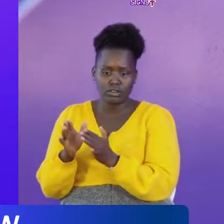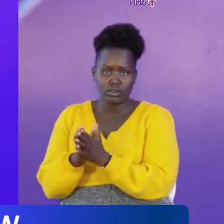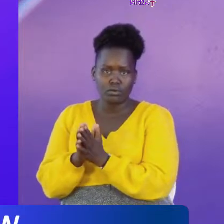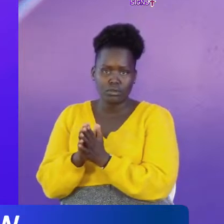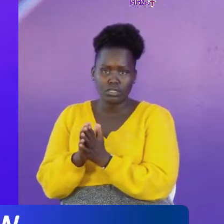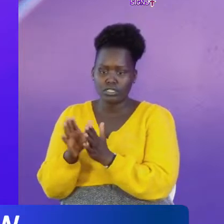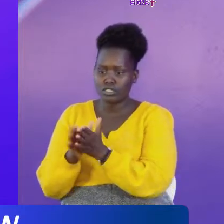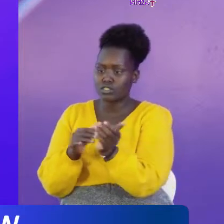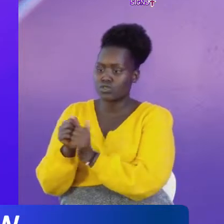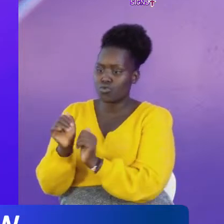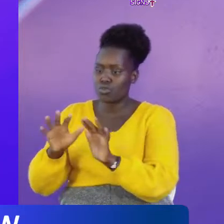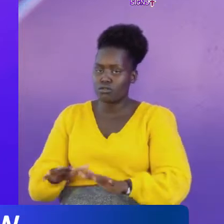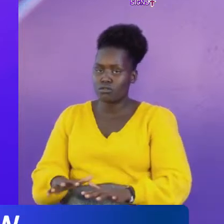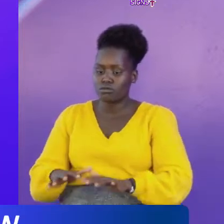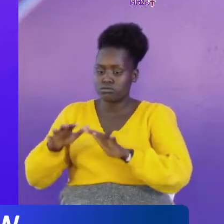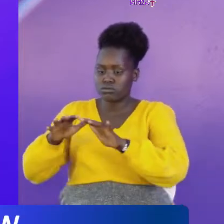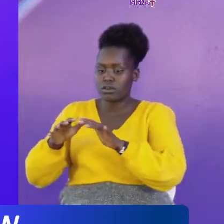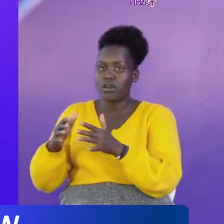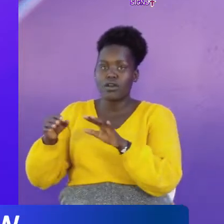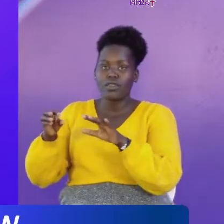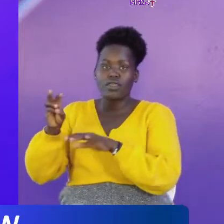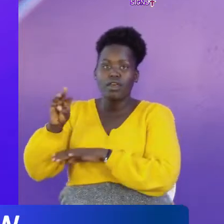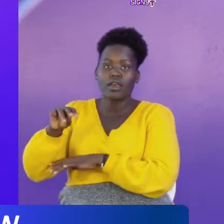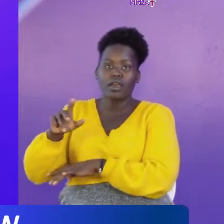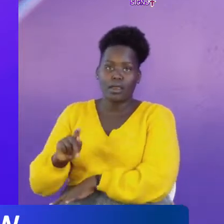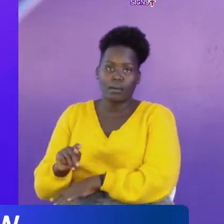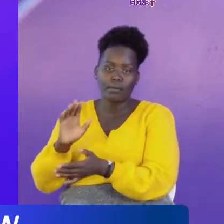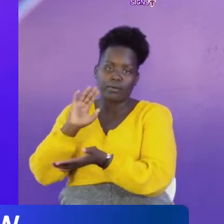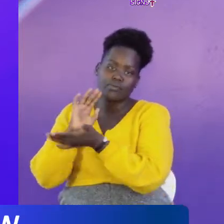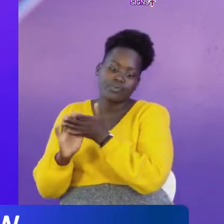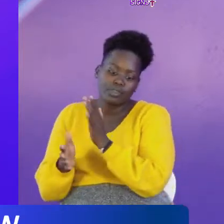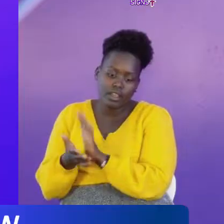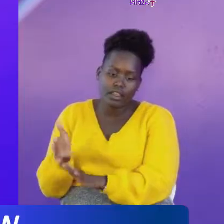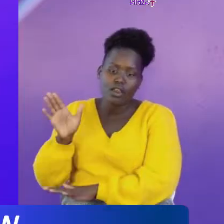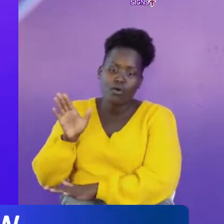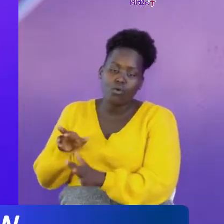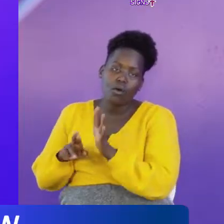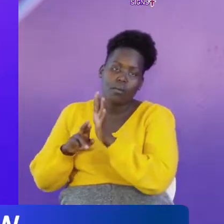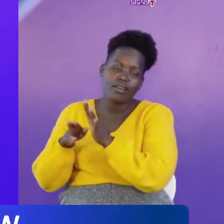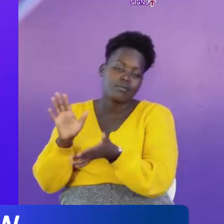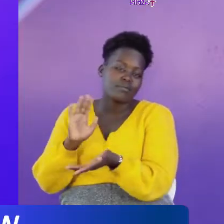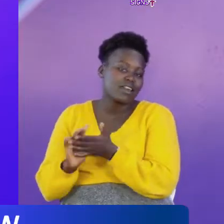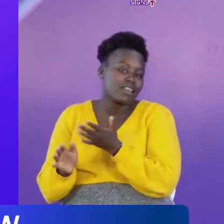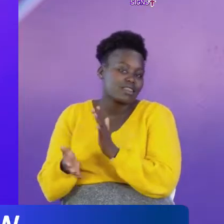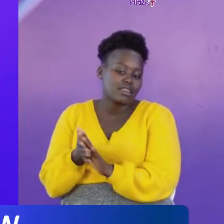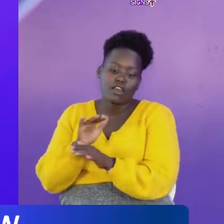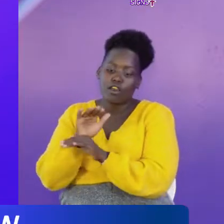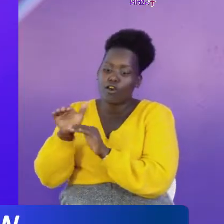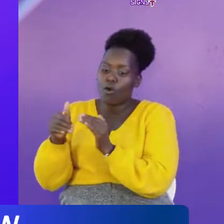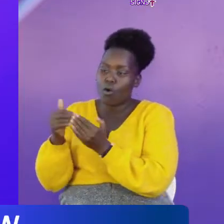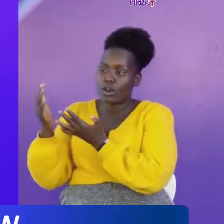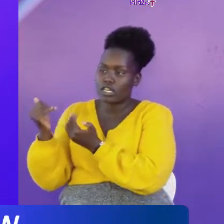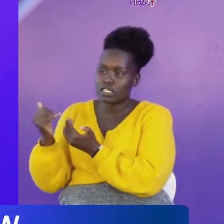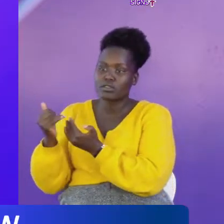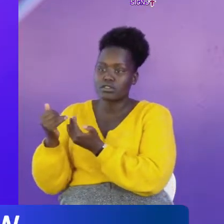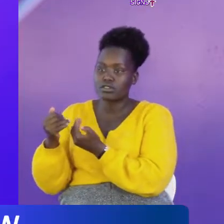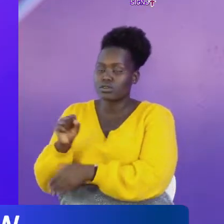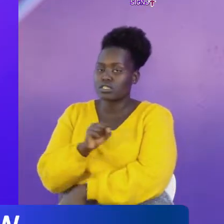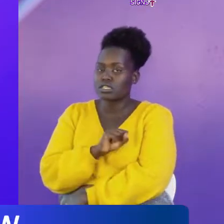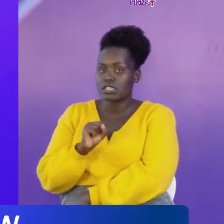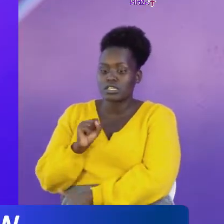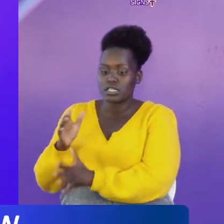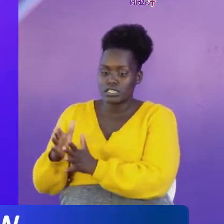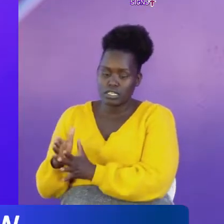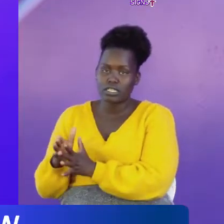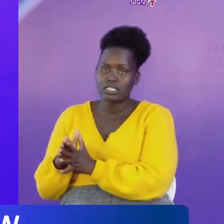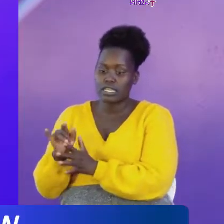floods. The member of parliament, nothing. The women rep, nothing. All the expectation was the Senator Okiya Omtata can do